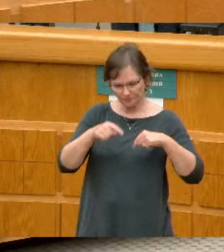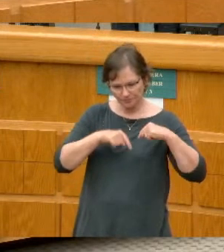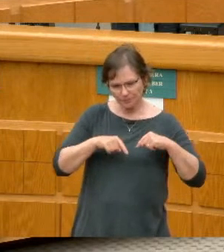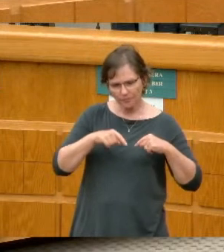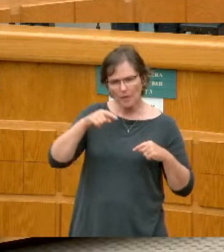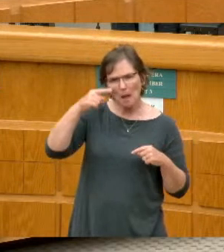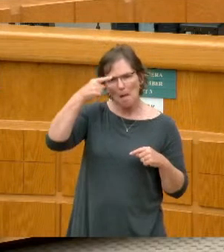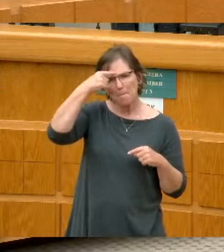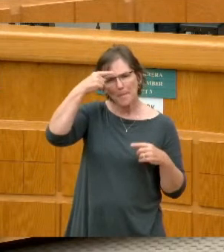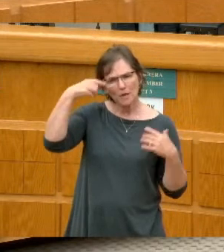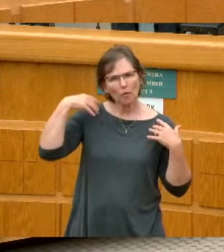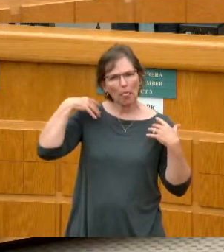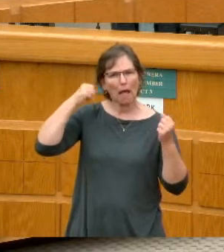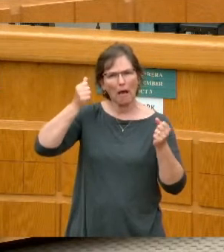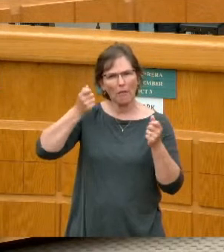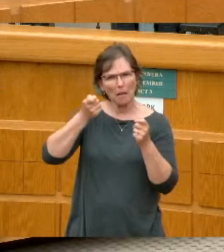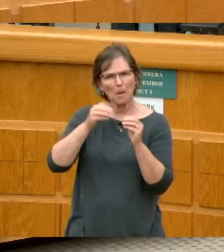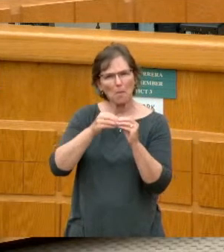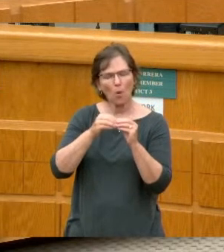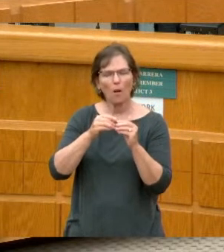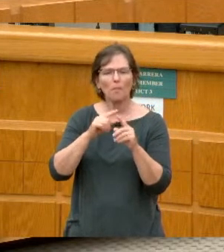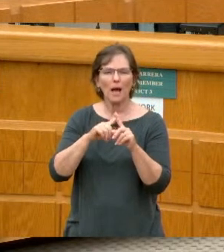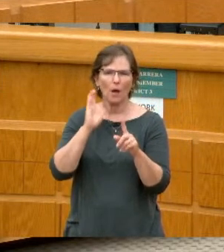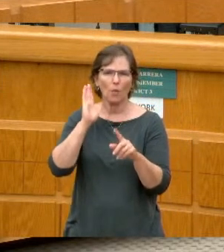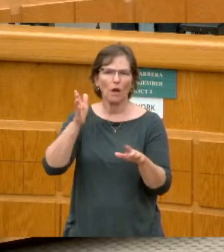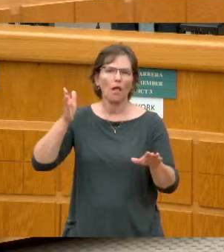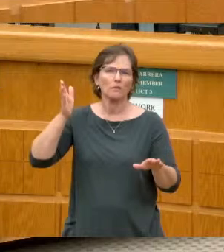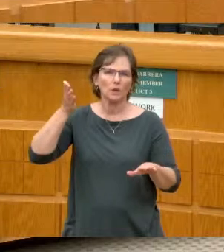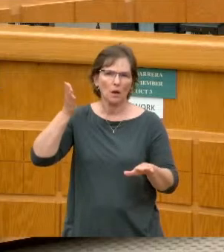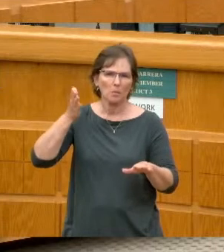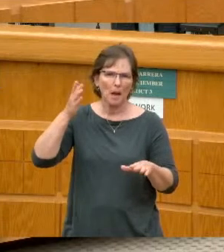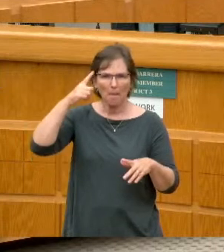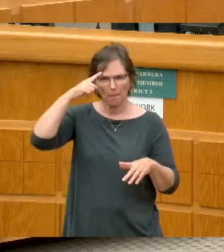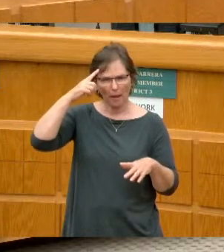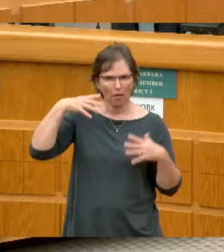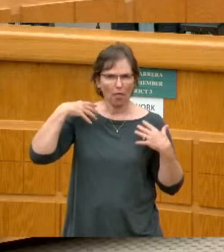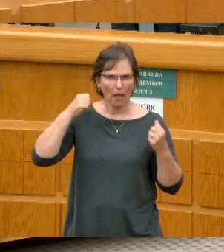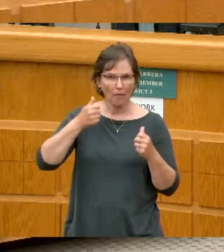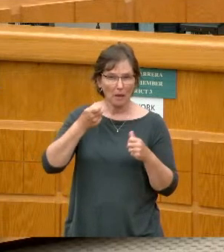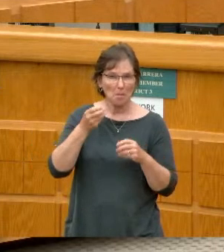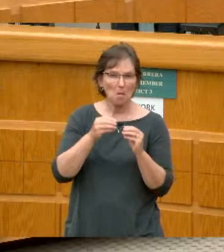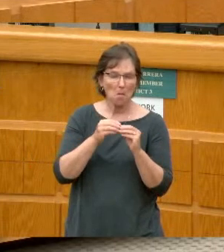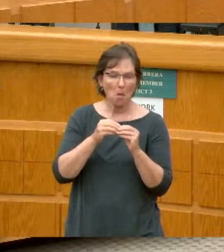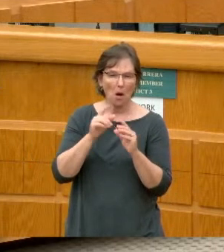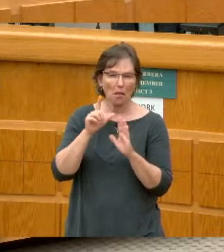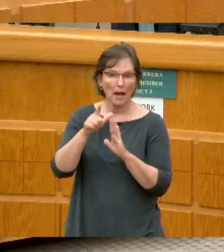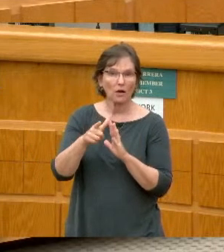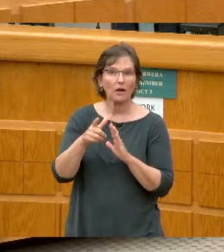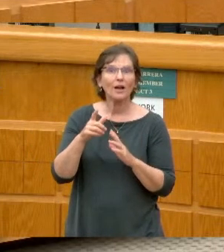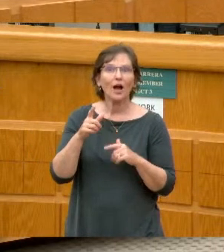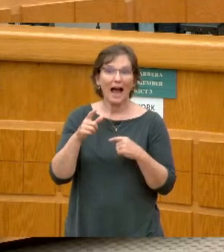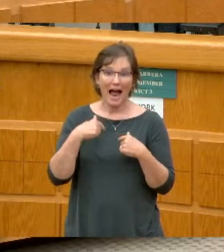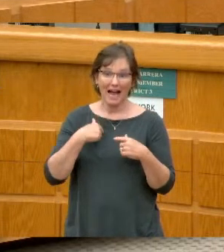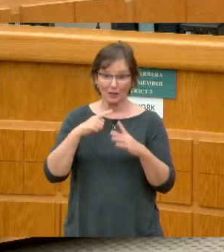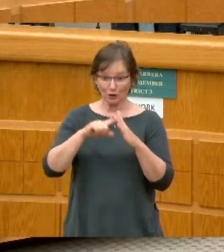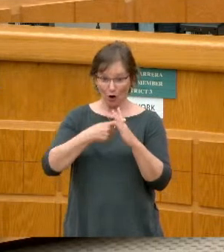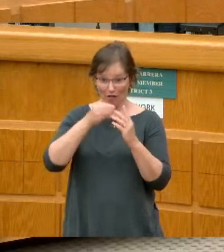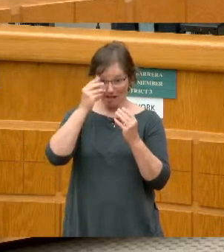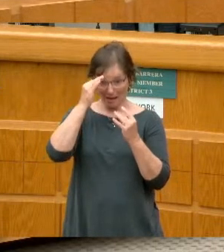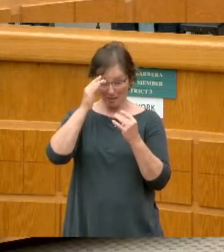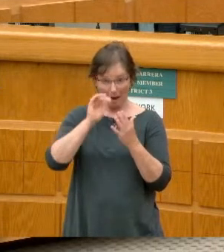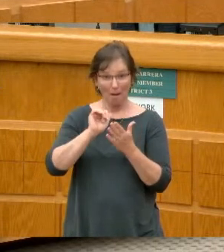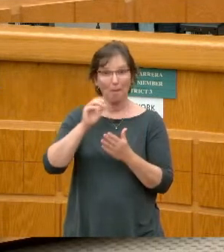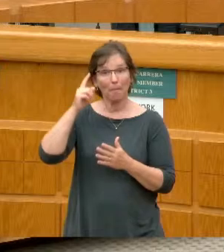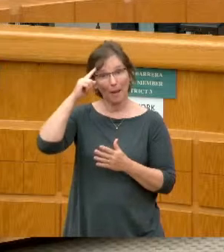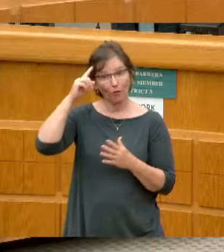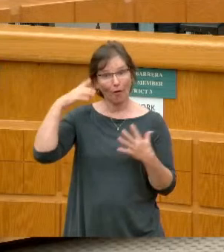stop. This is our first shot at it. So let me know what you think. All right. In the interest of time, I'd like